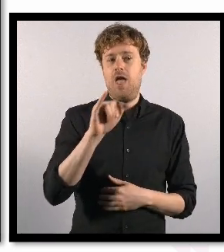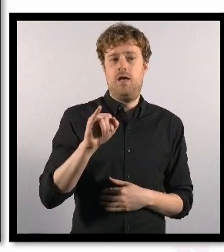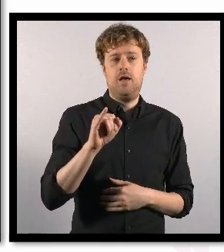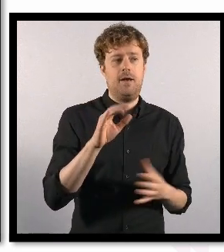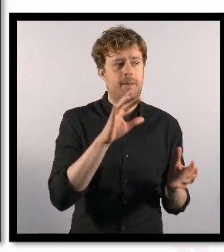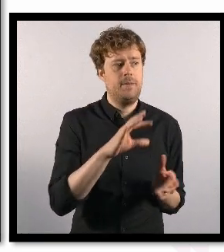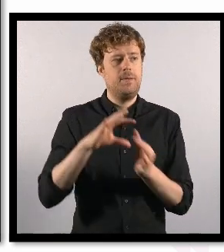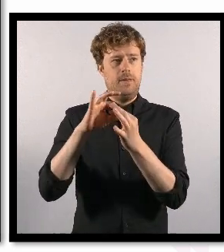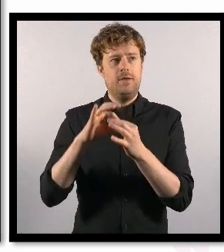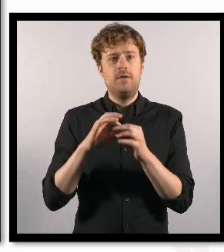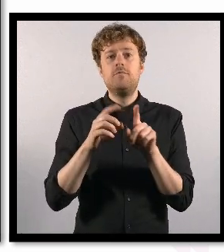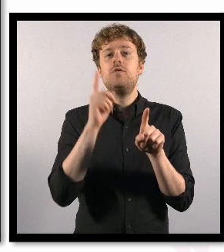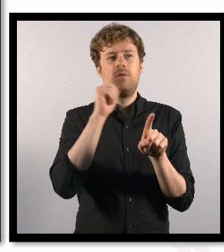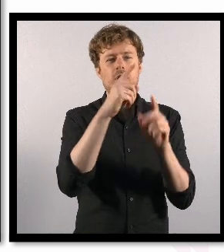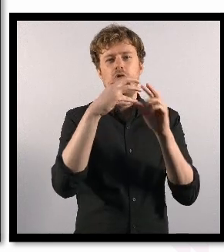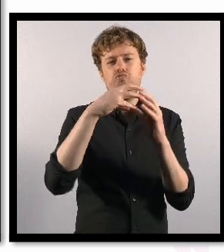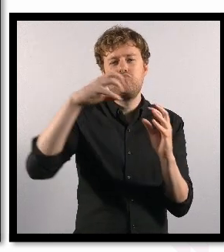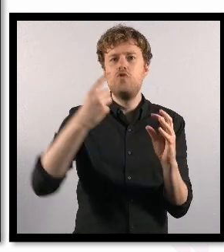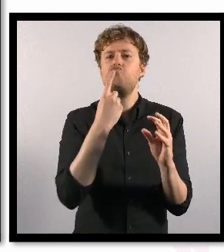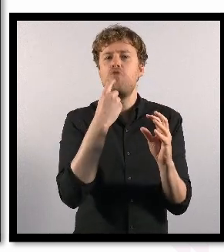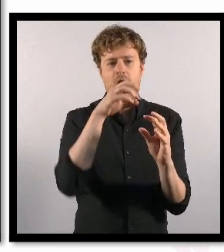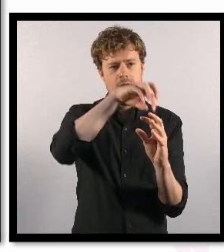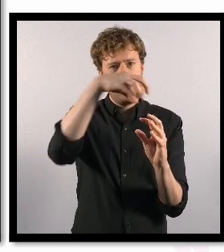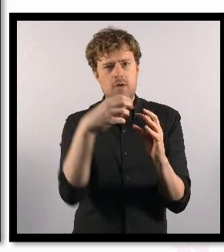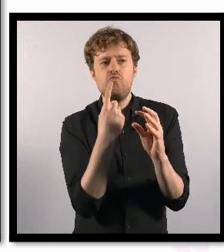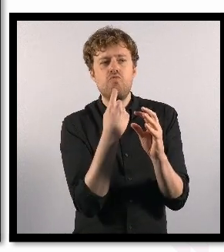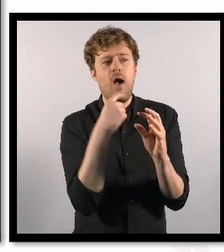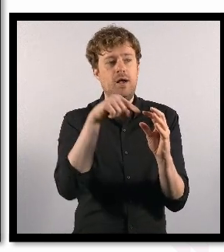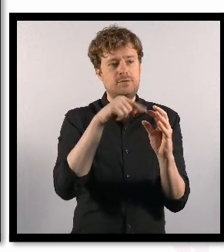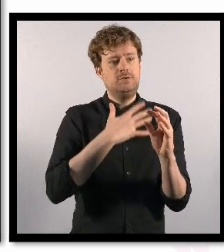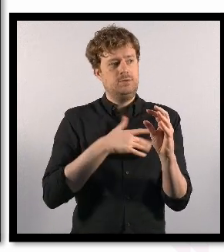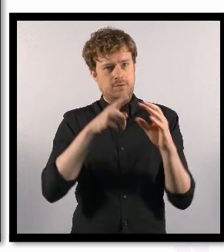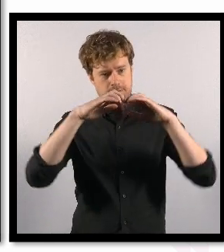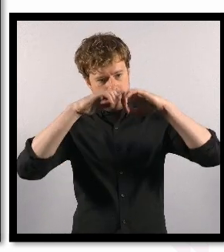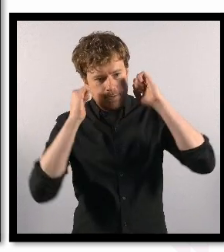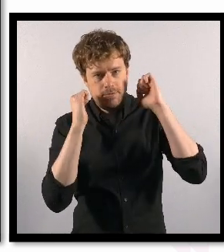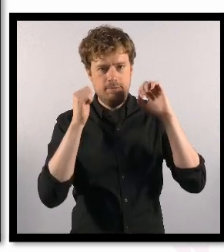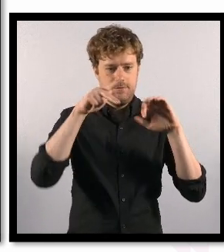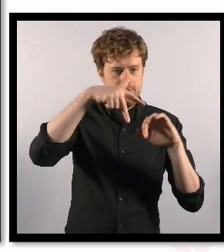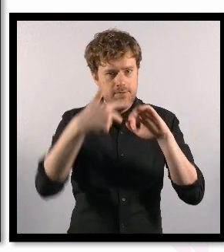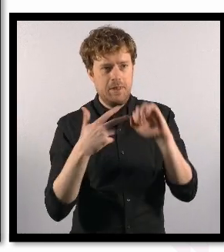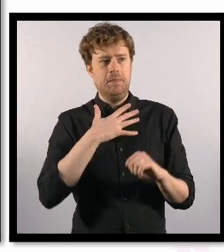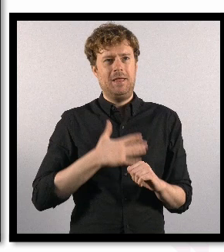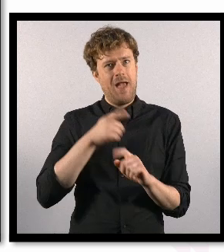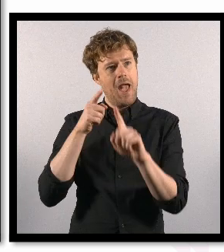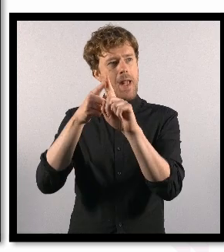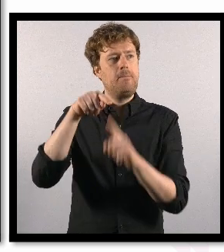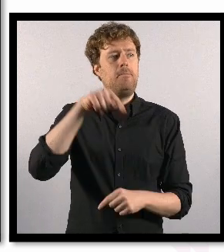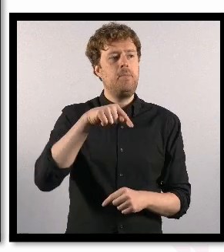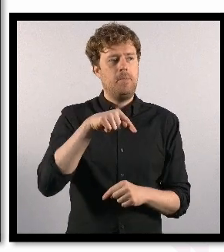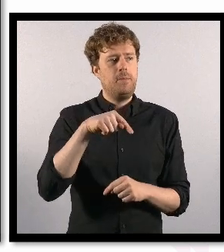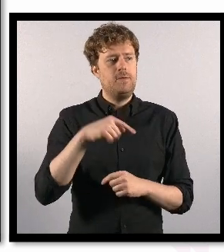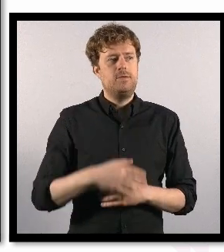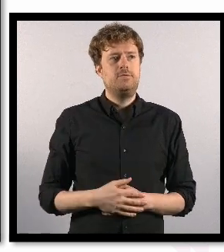and the presence of a drug. There is a technique for doing that. It's called hydrogen-deuterium exchange mass